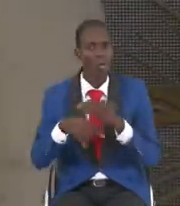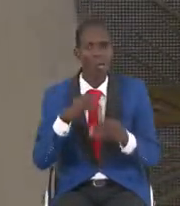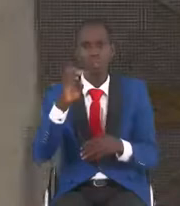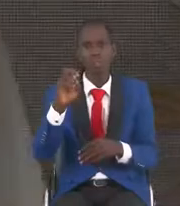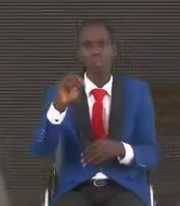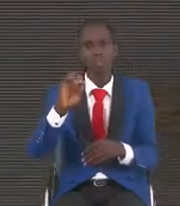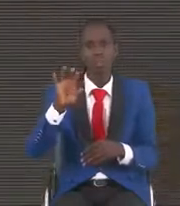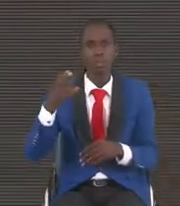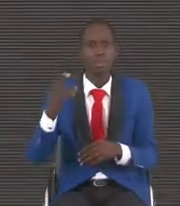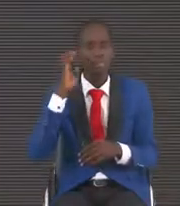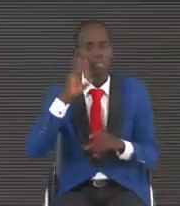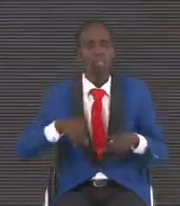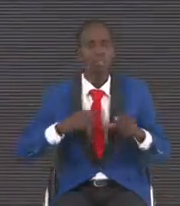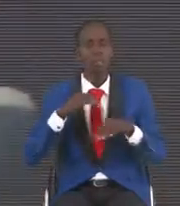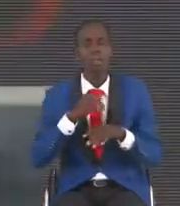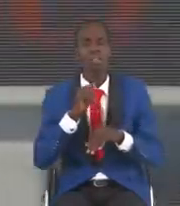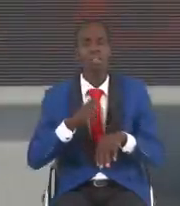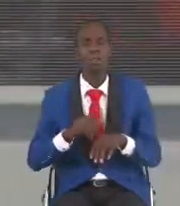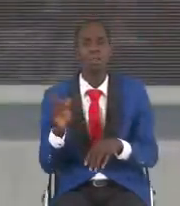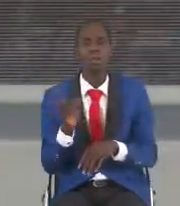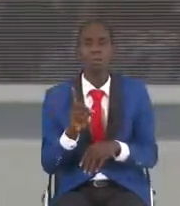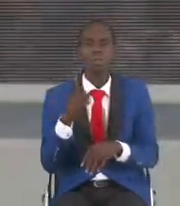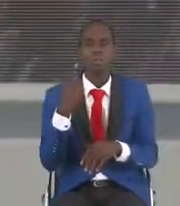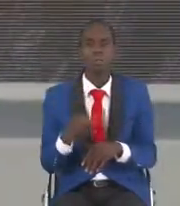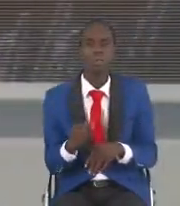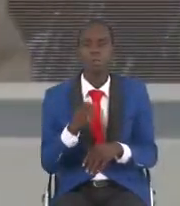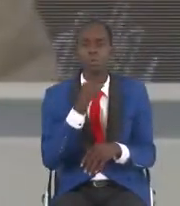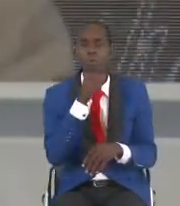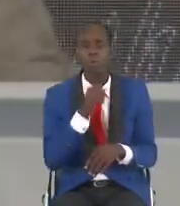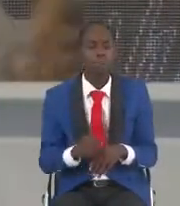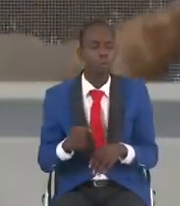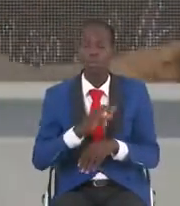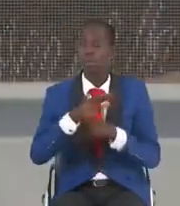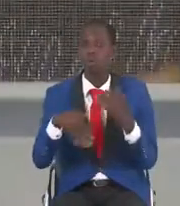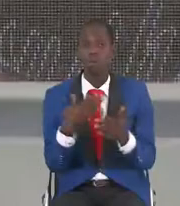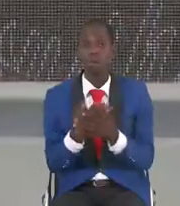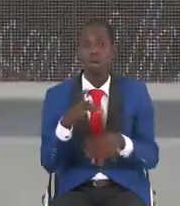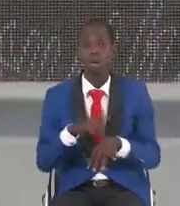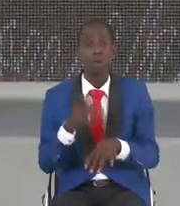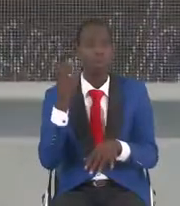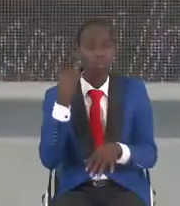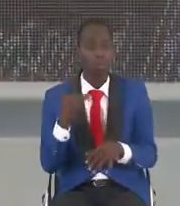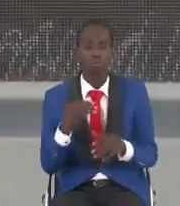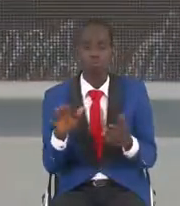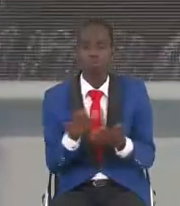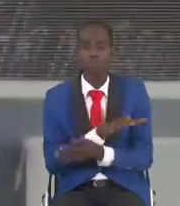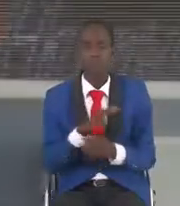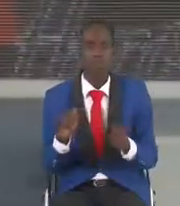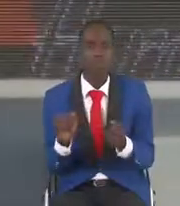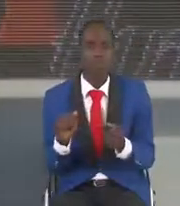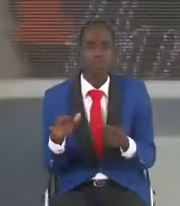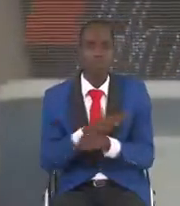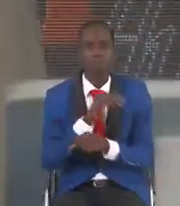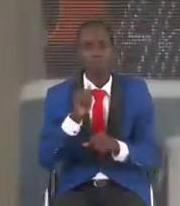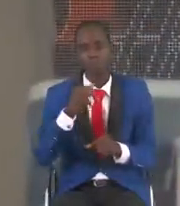lived at a time when the whole earth was corrupt. And if he wanted to, he could look at the